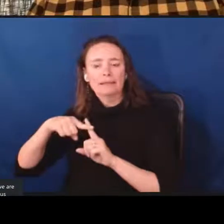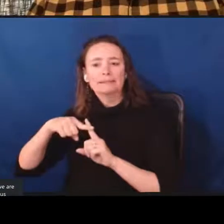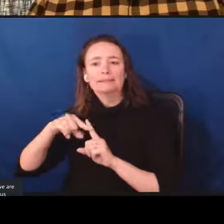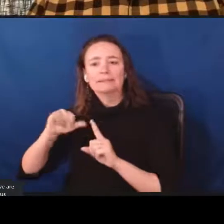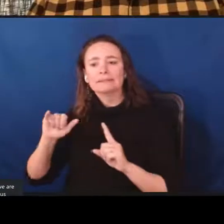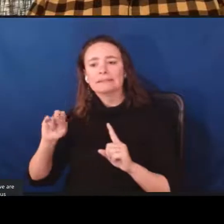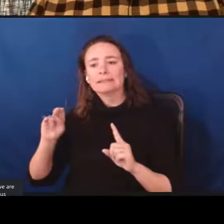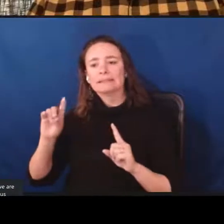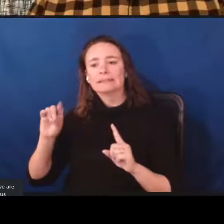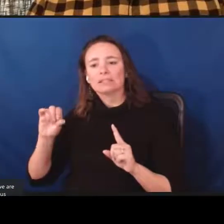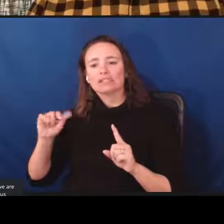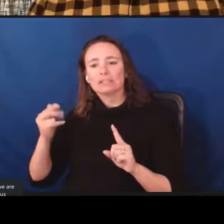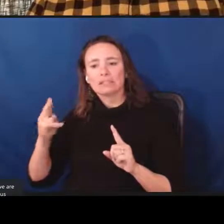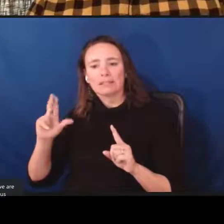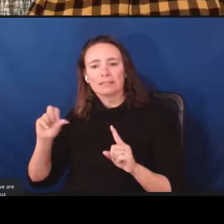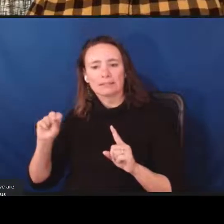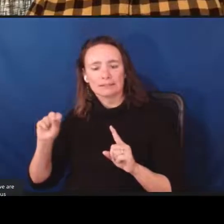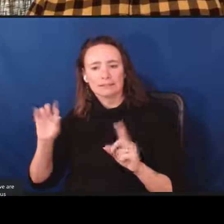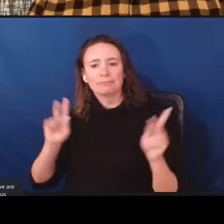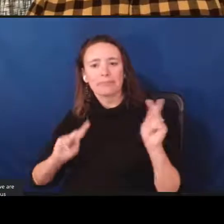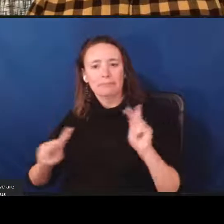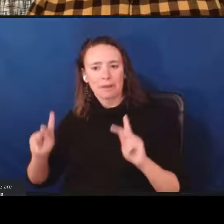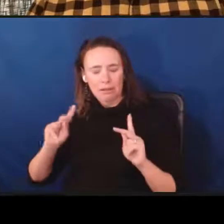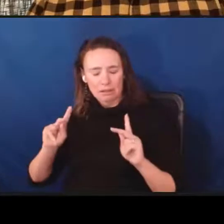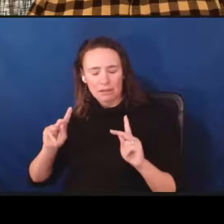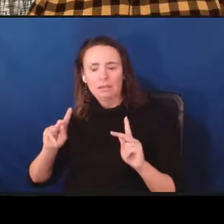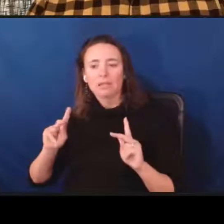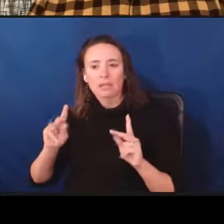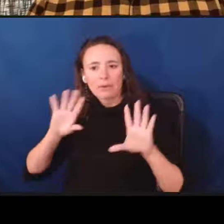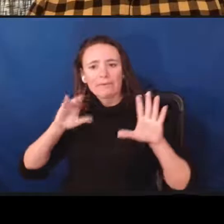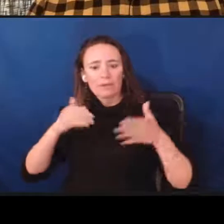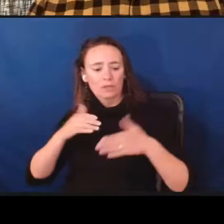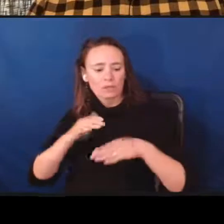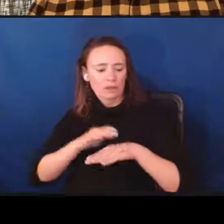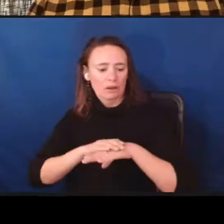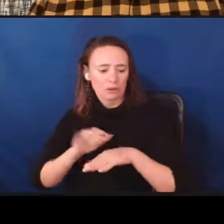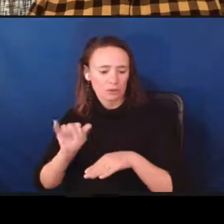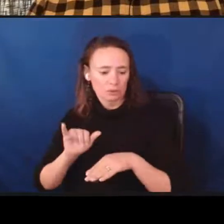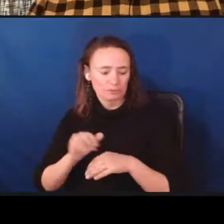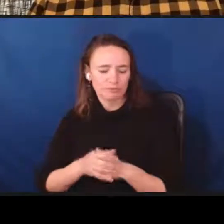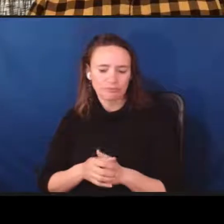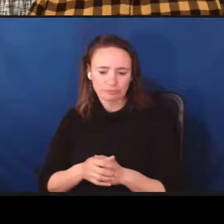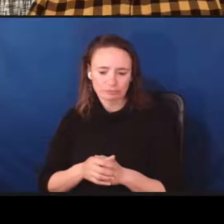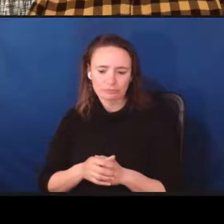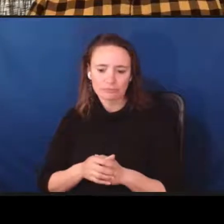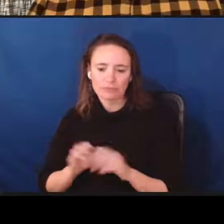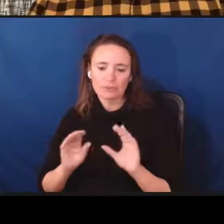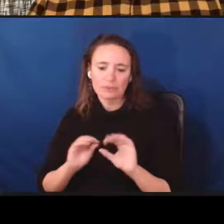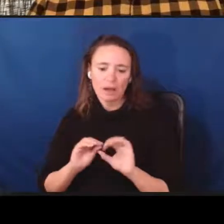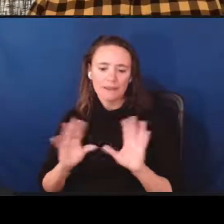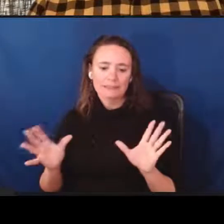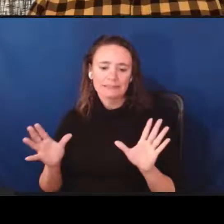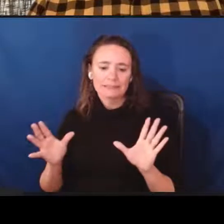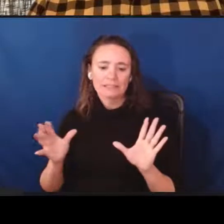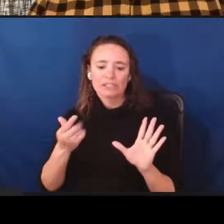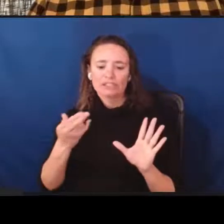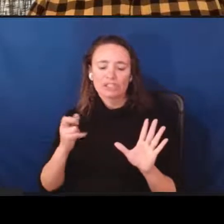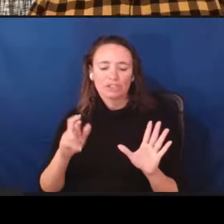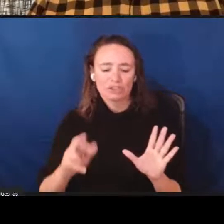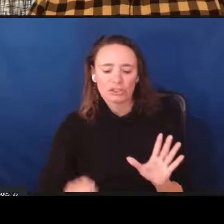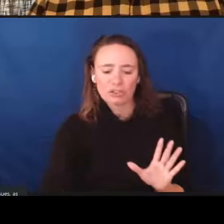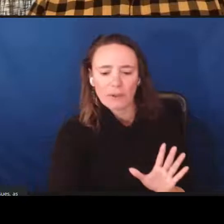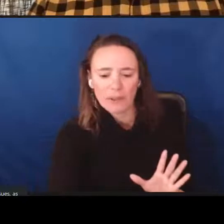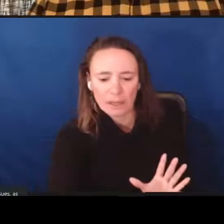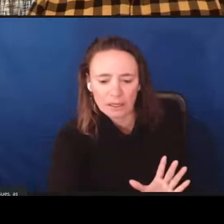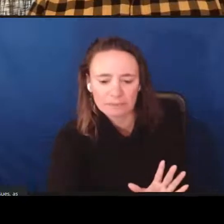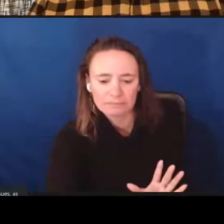another area that we focus on, and obviously gender and women's issues as well are